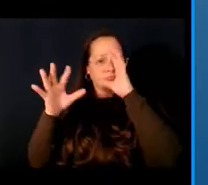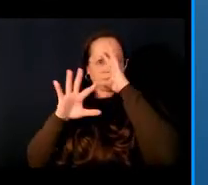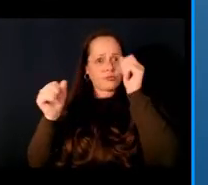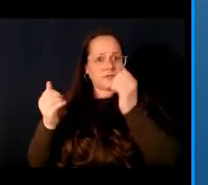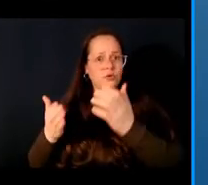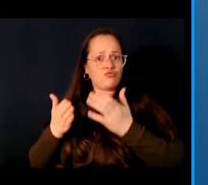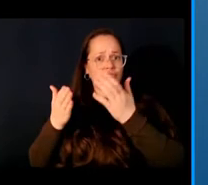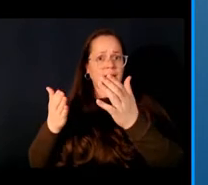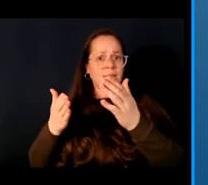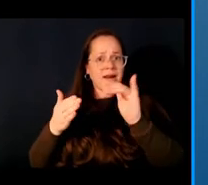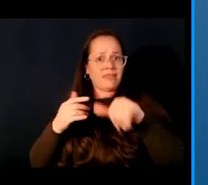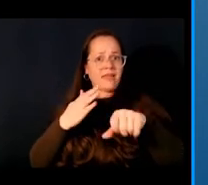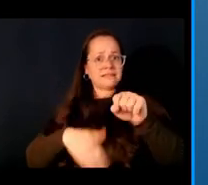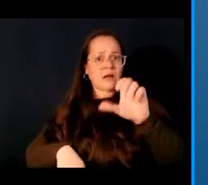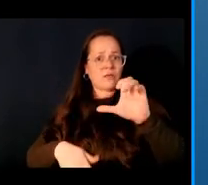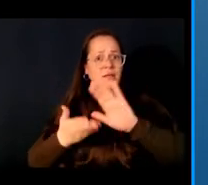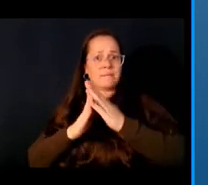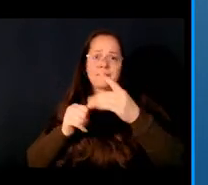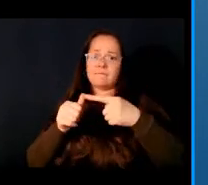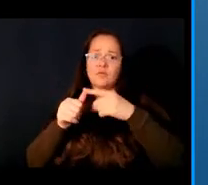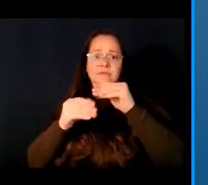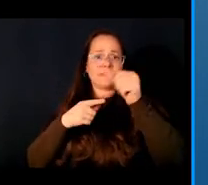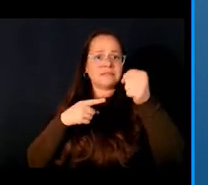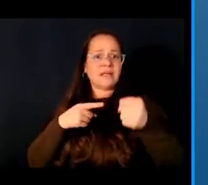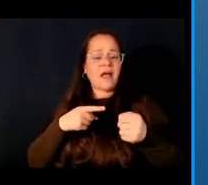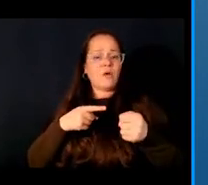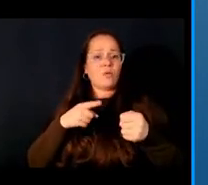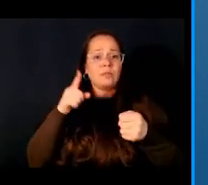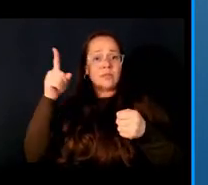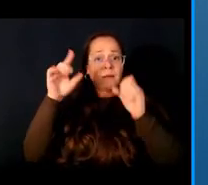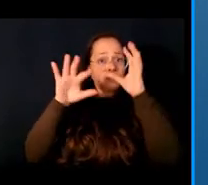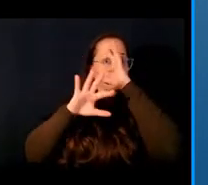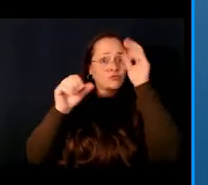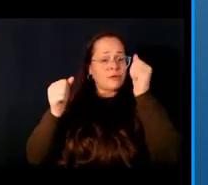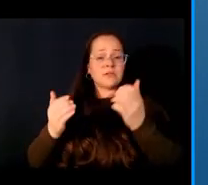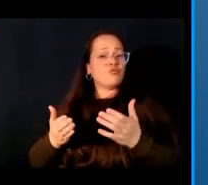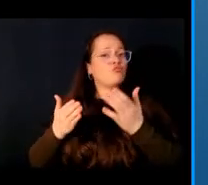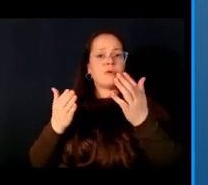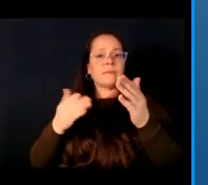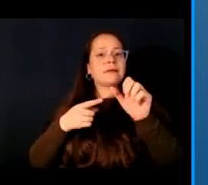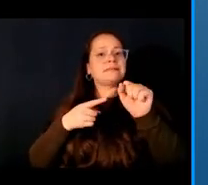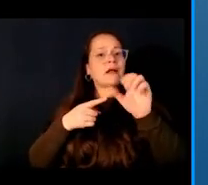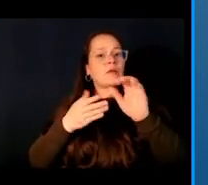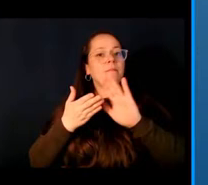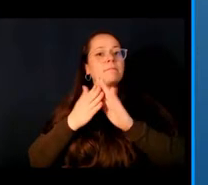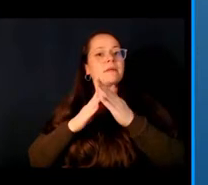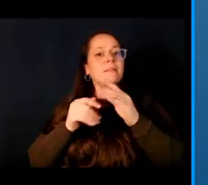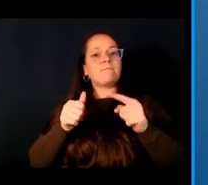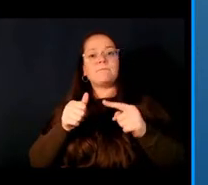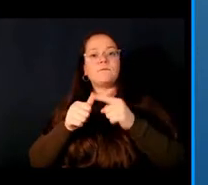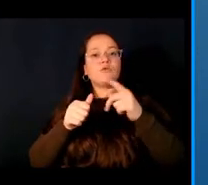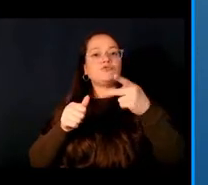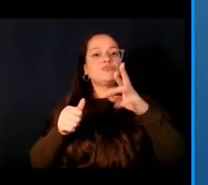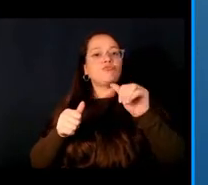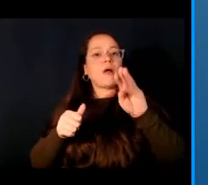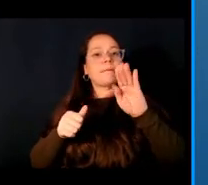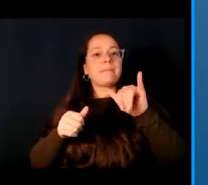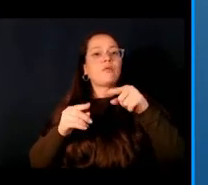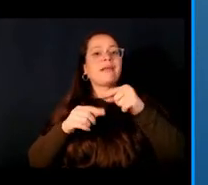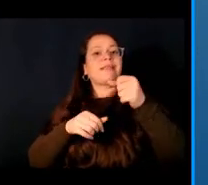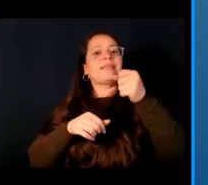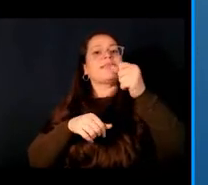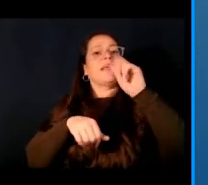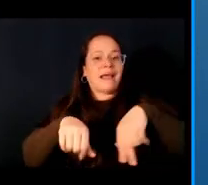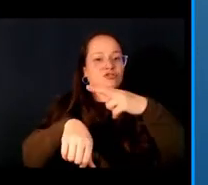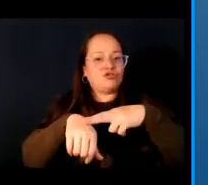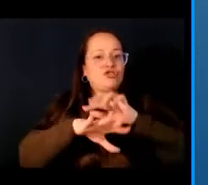first in the south the president recommended that South Carolina would be the first Primary in the nation that's